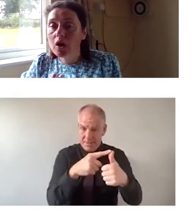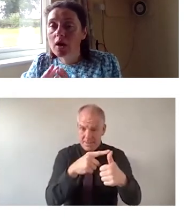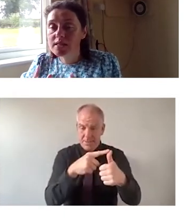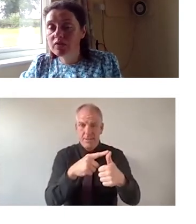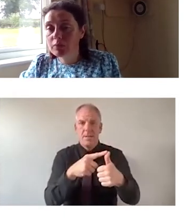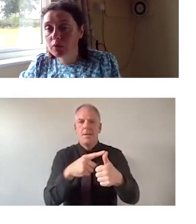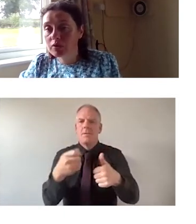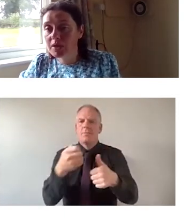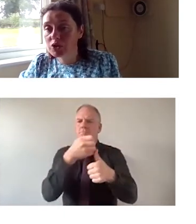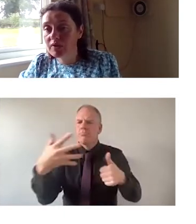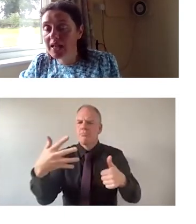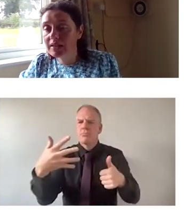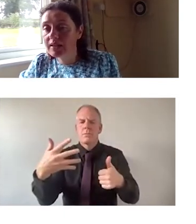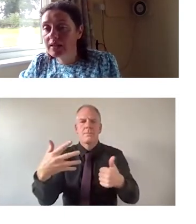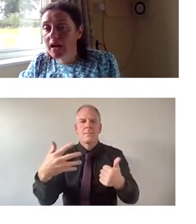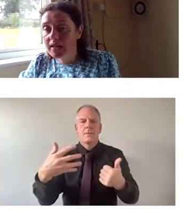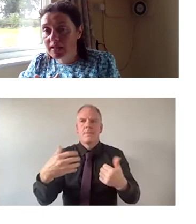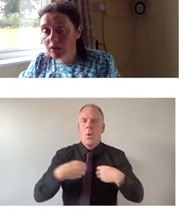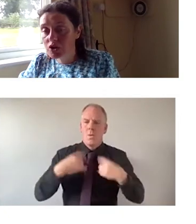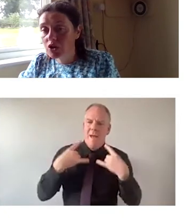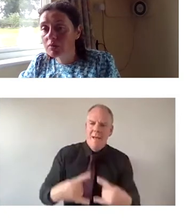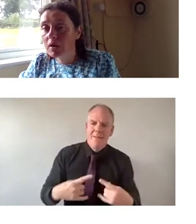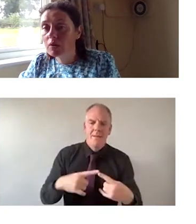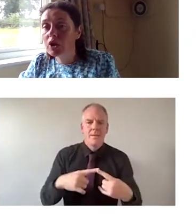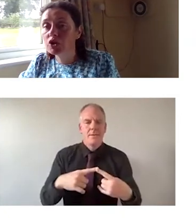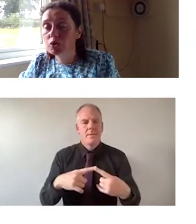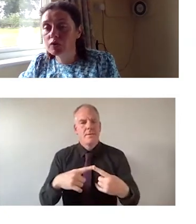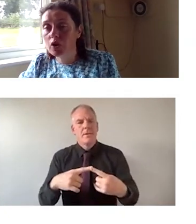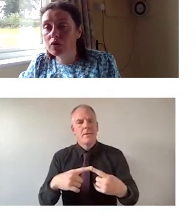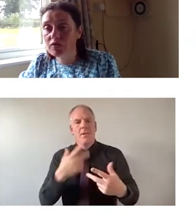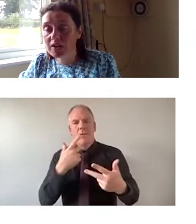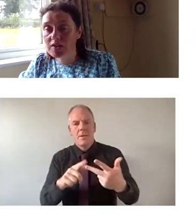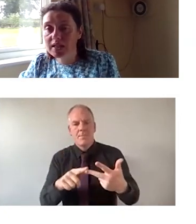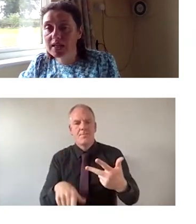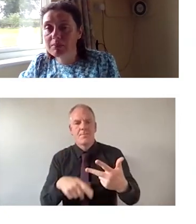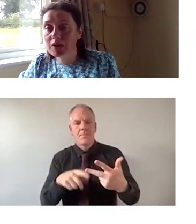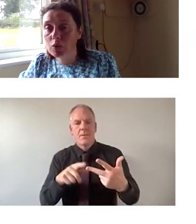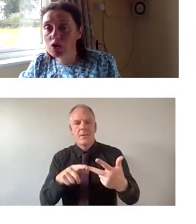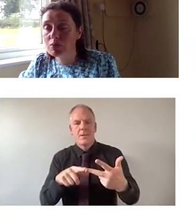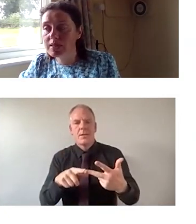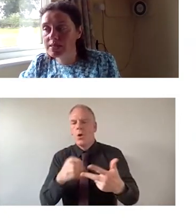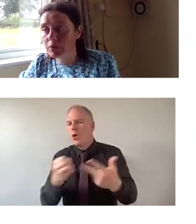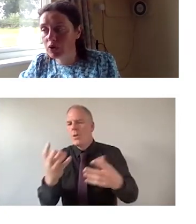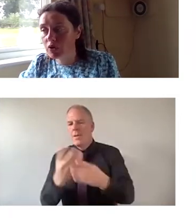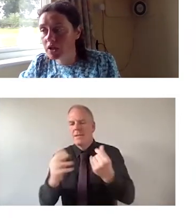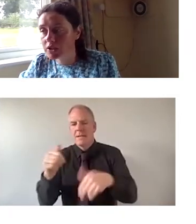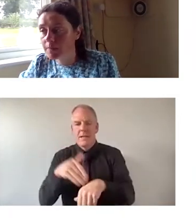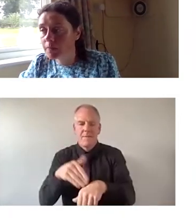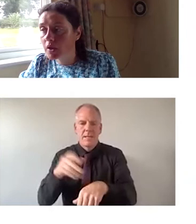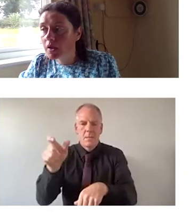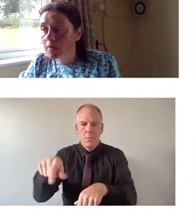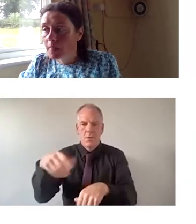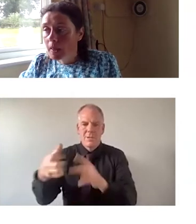included self-reported measure of health. And then in our third model, we controlled for other factors that can impact whether somebody is employed or